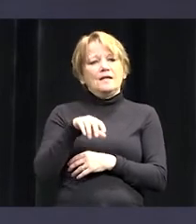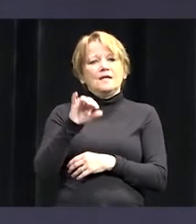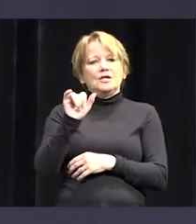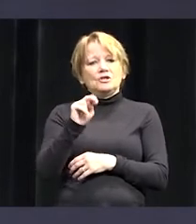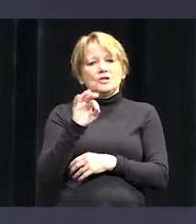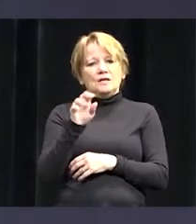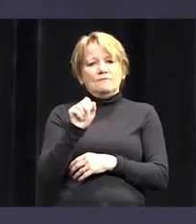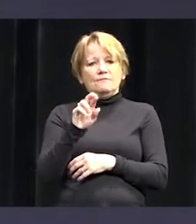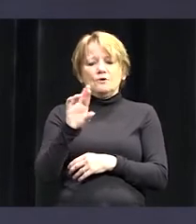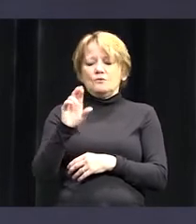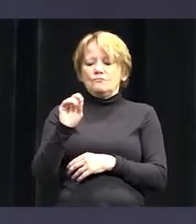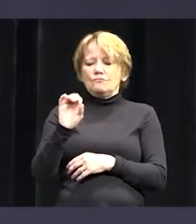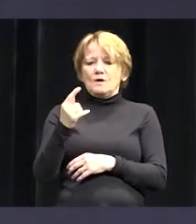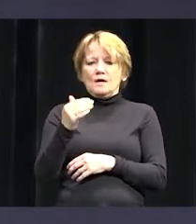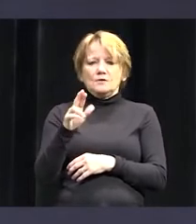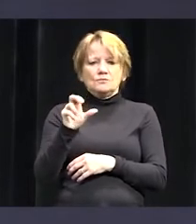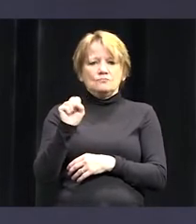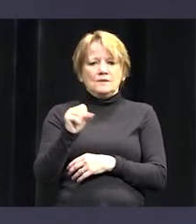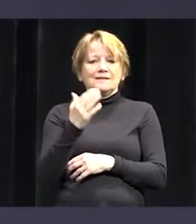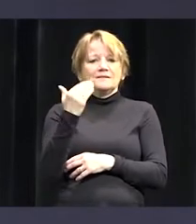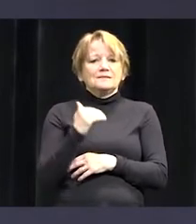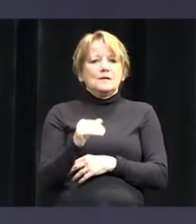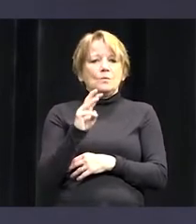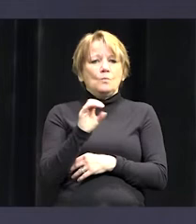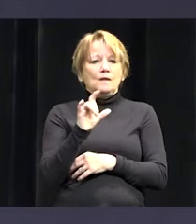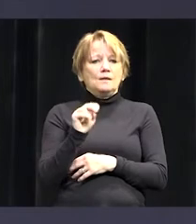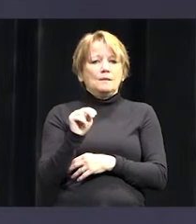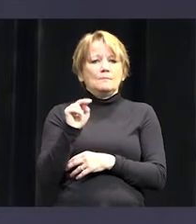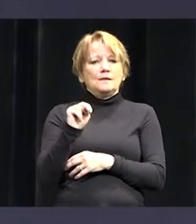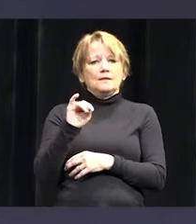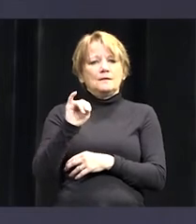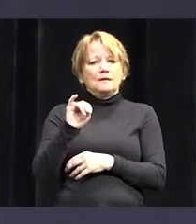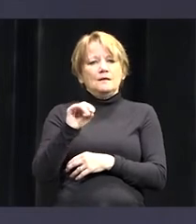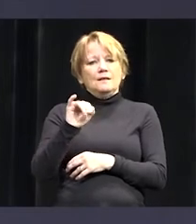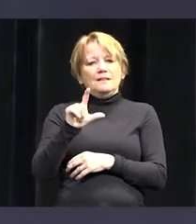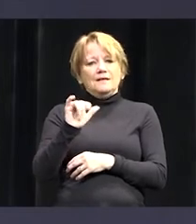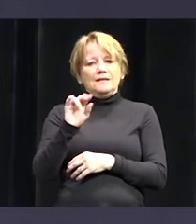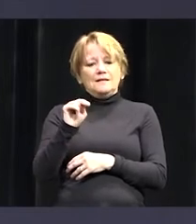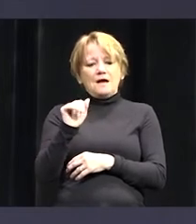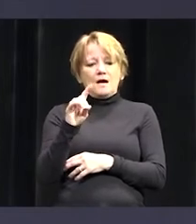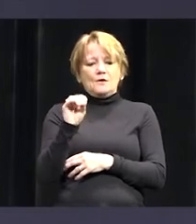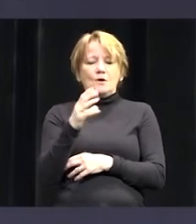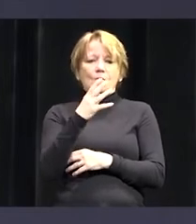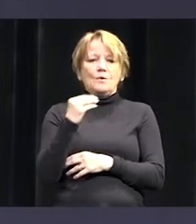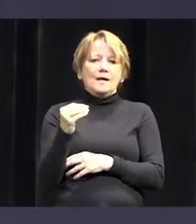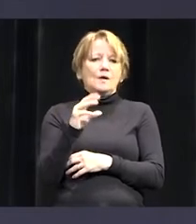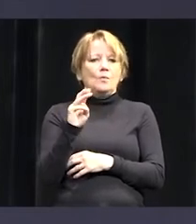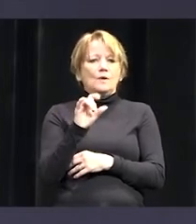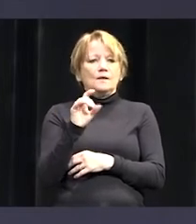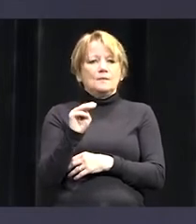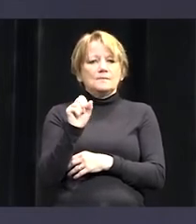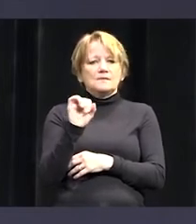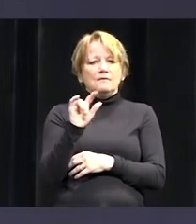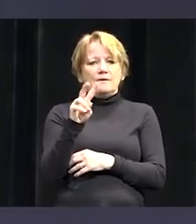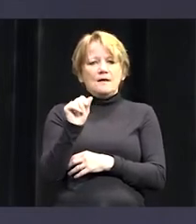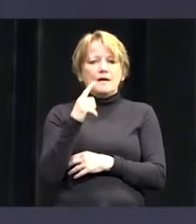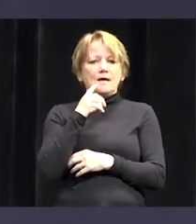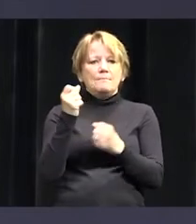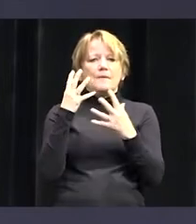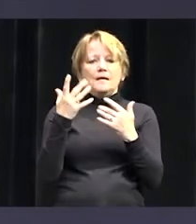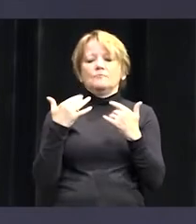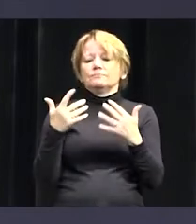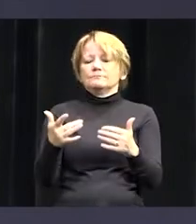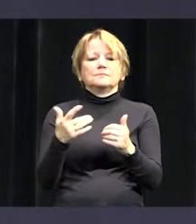ems lieutenants william lenato and nicholas silva and the department's many dedicated paramedics